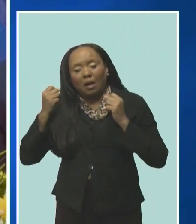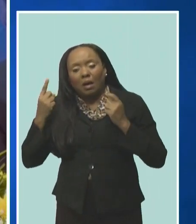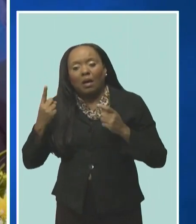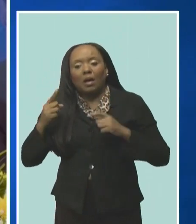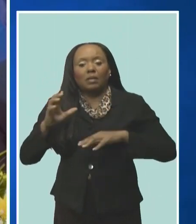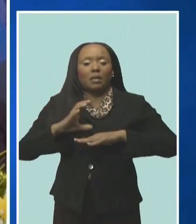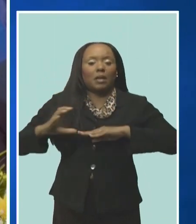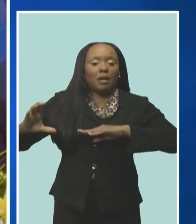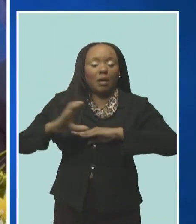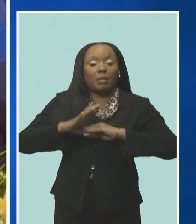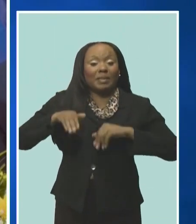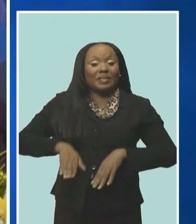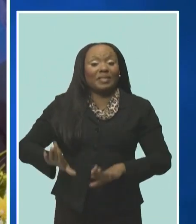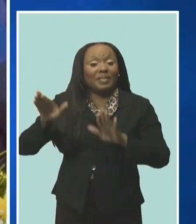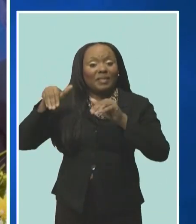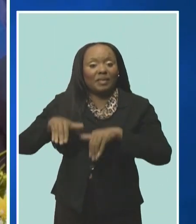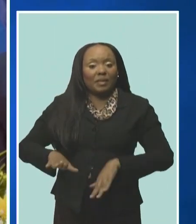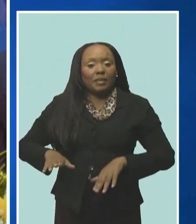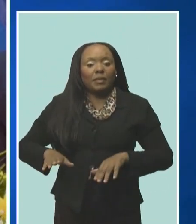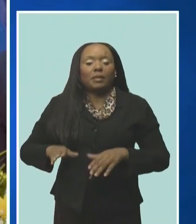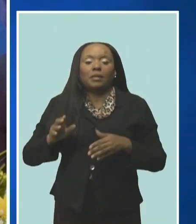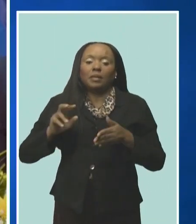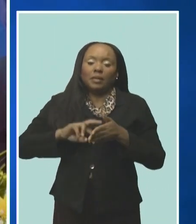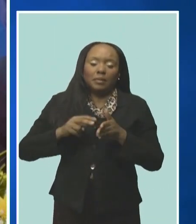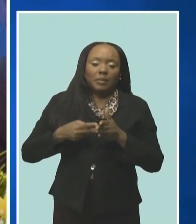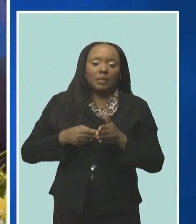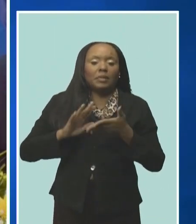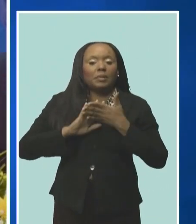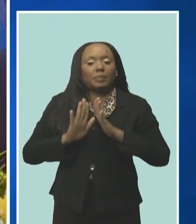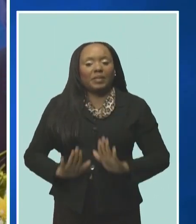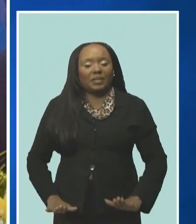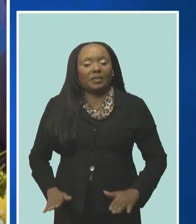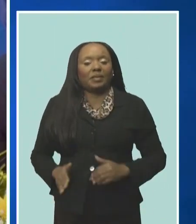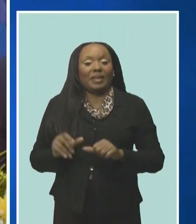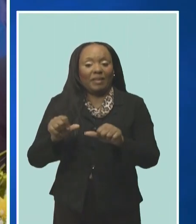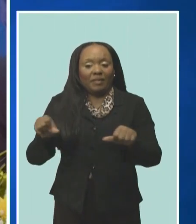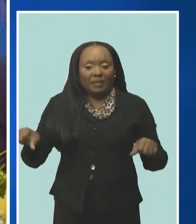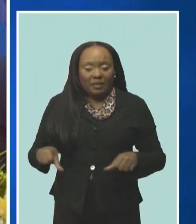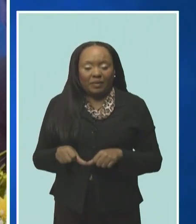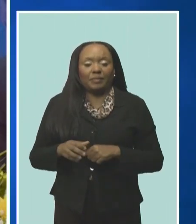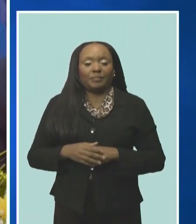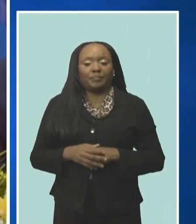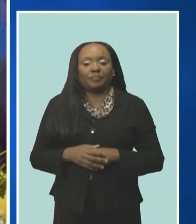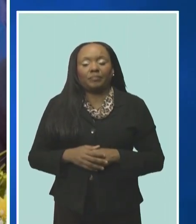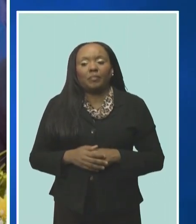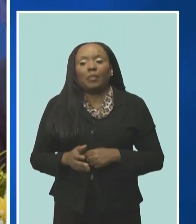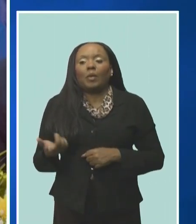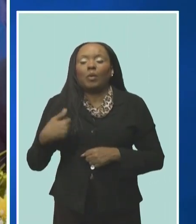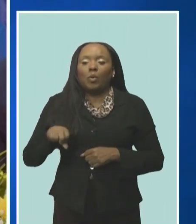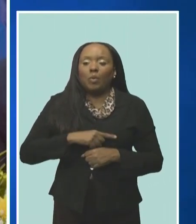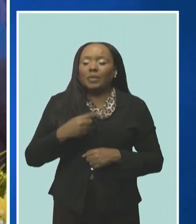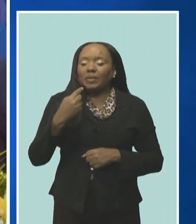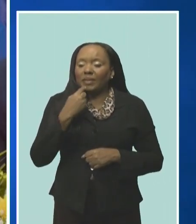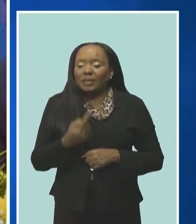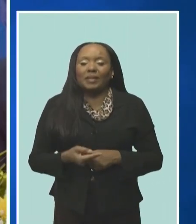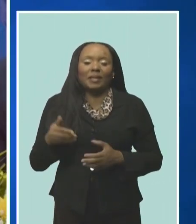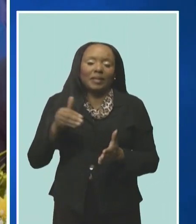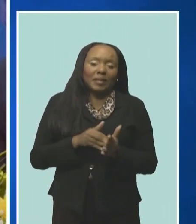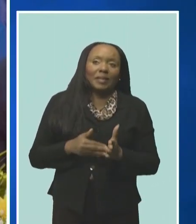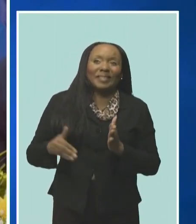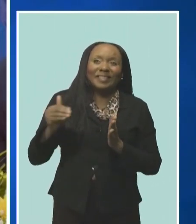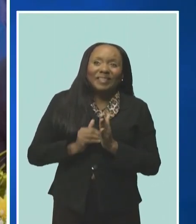peace. This is a message that Barbados and its regional neighbors have been repeating in all regional